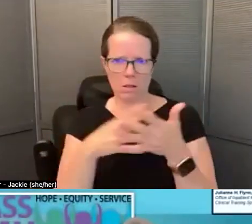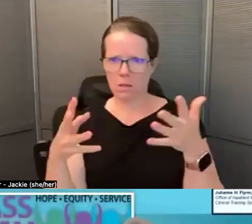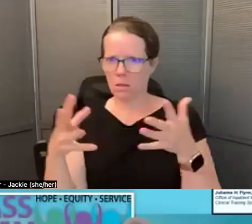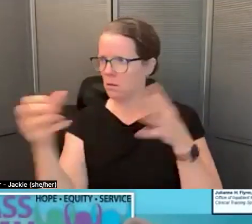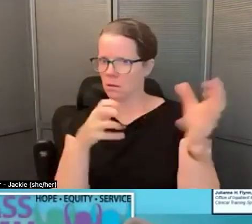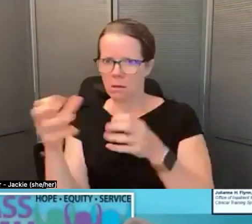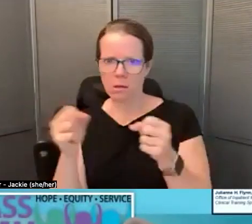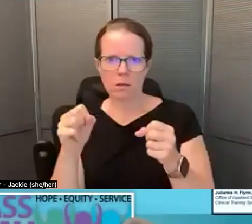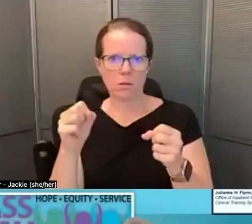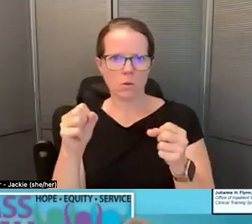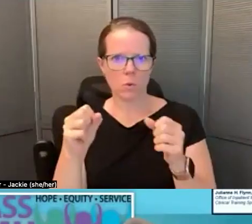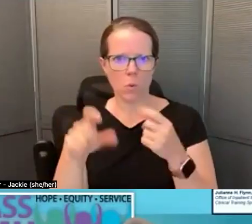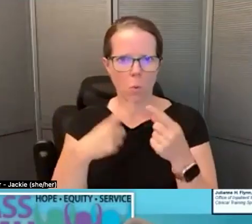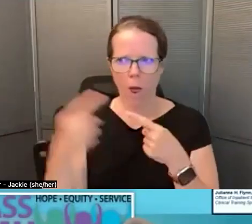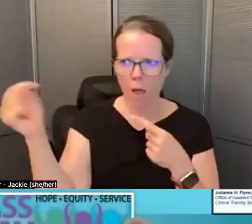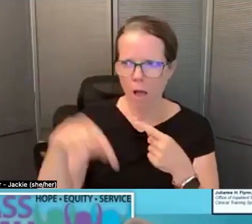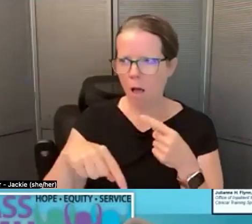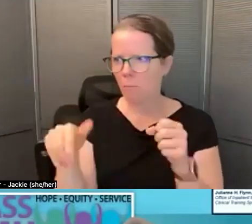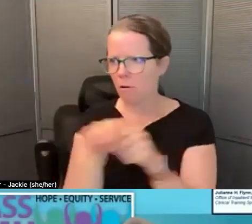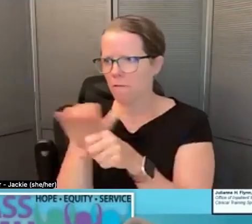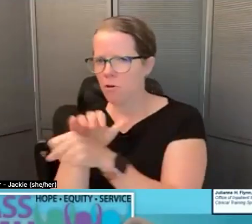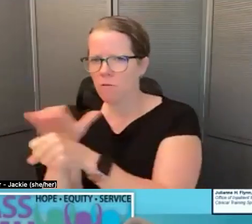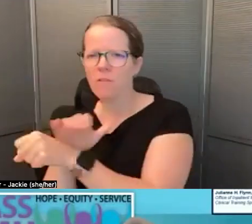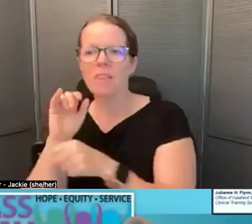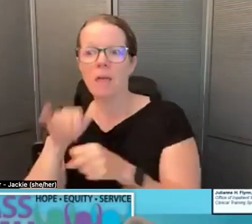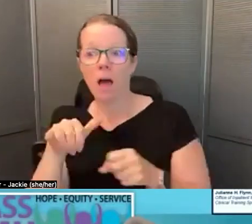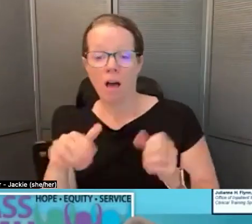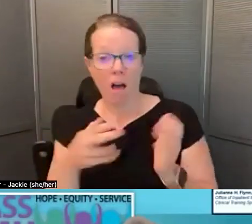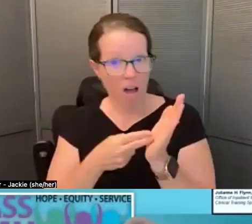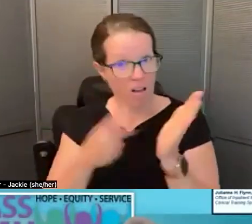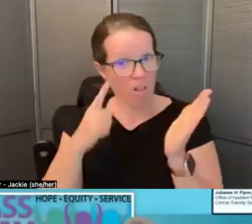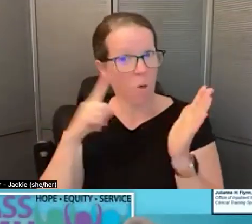it to everyone, we had a lot of buy-in, a lot of people excited for it.